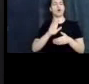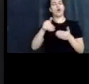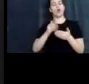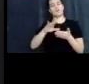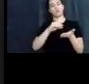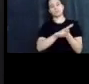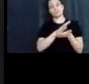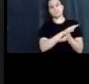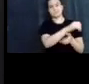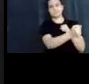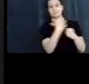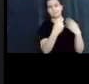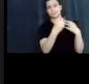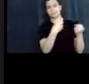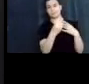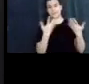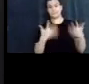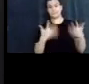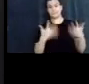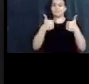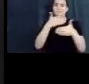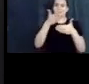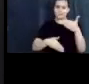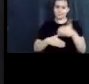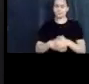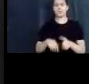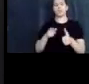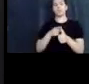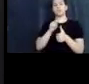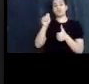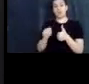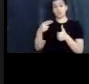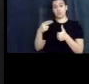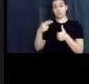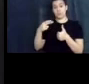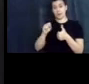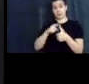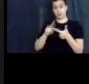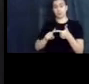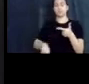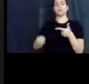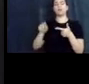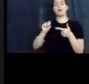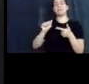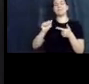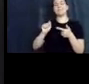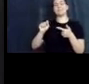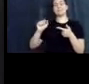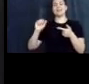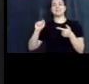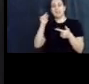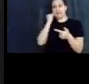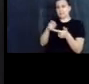it's going to be your transcript from your high school, your SAT or ACT test scores, unless you're going for test optional. And then for